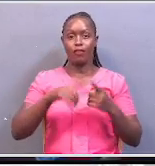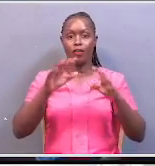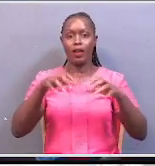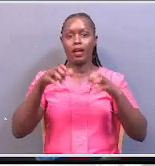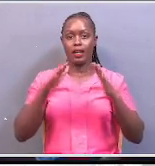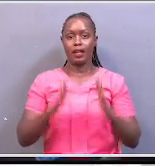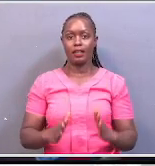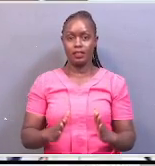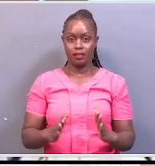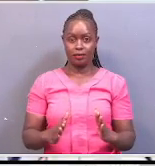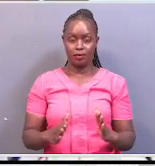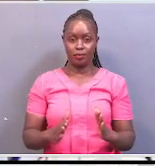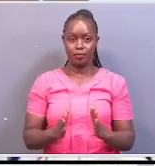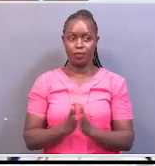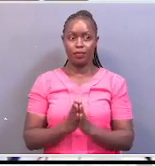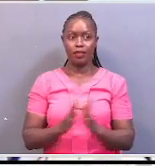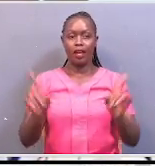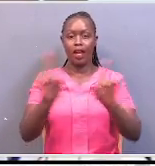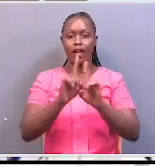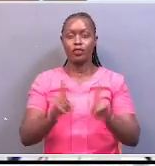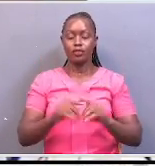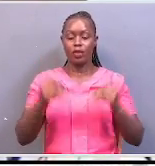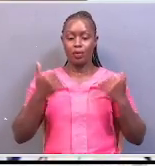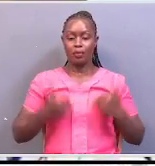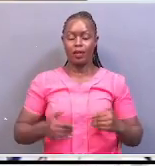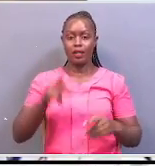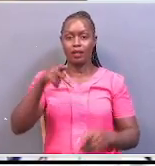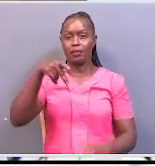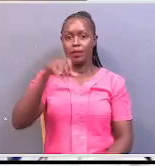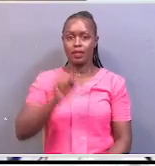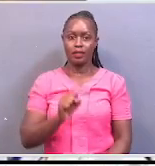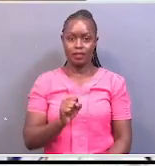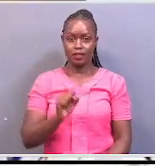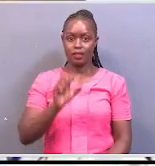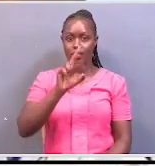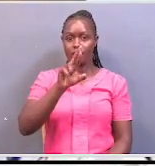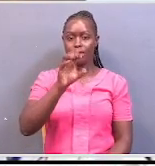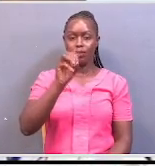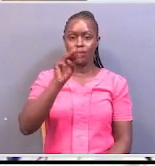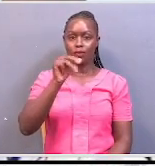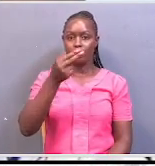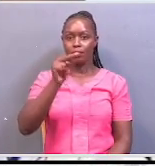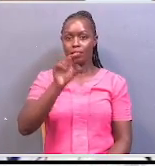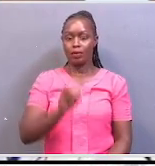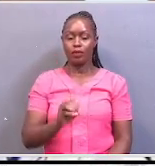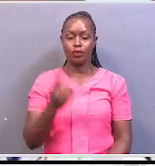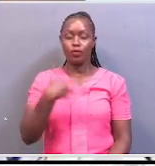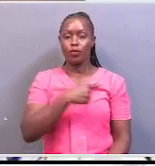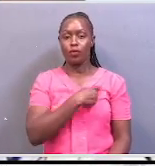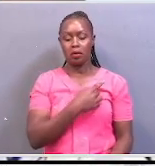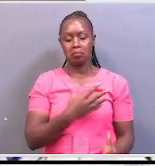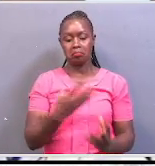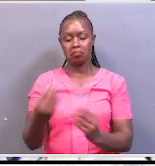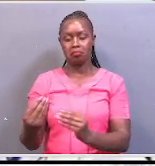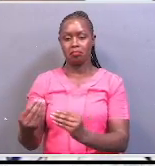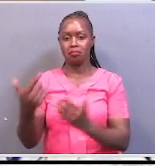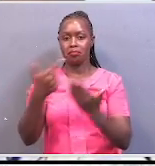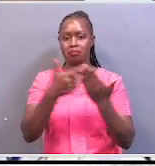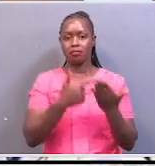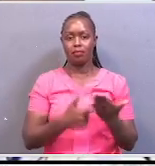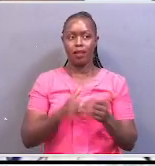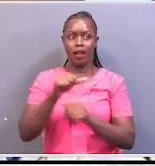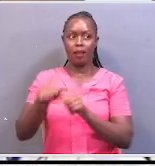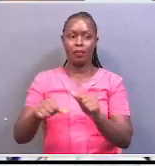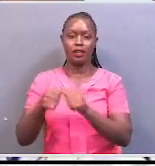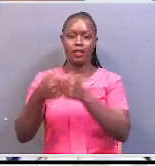Agriculture, and me and my peers, Romano Kiome, went to see him about the challenges